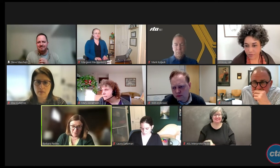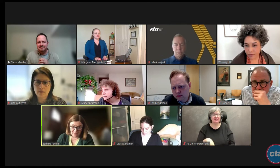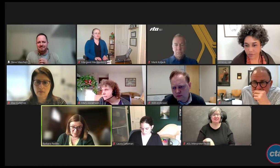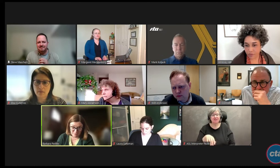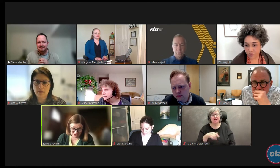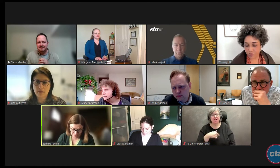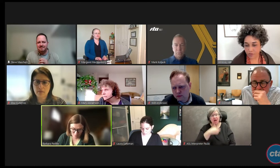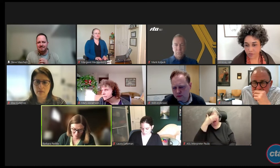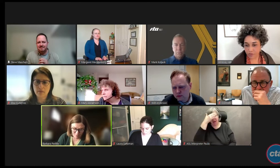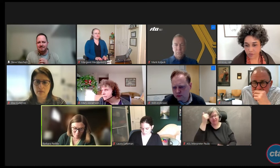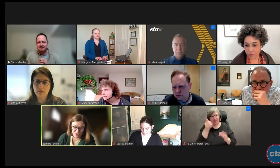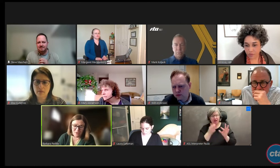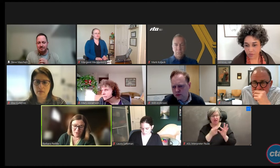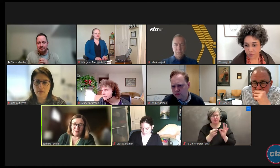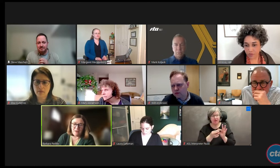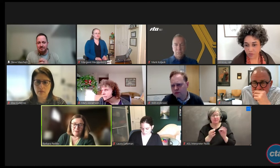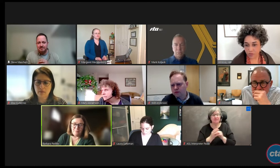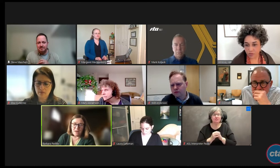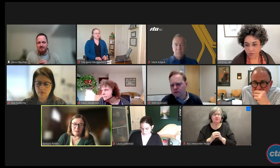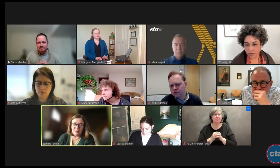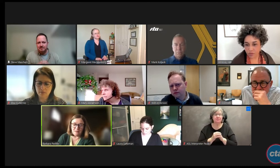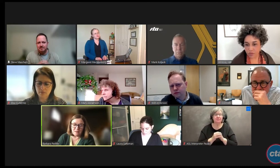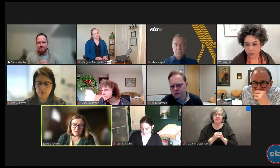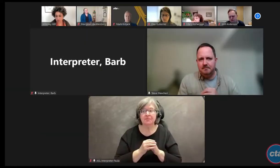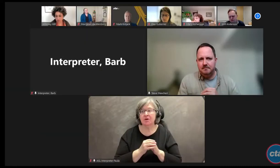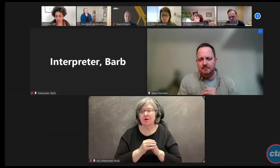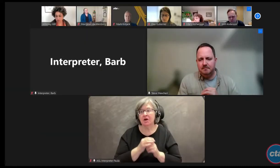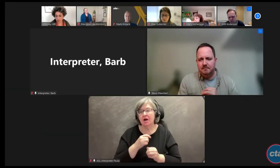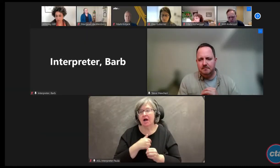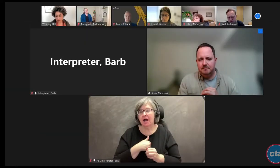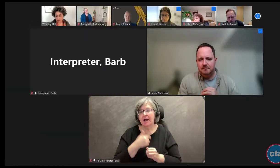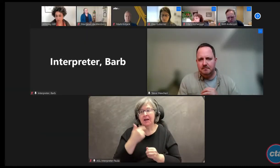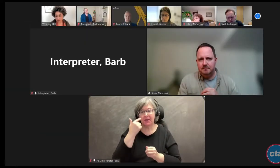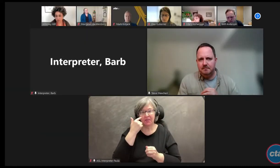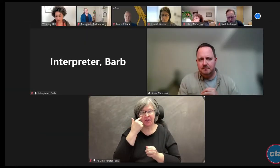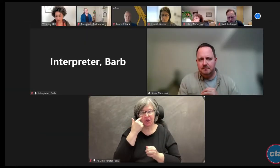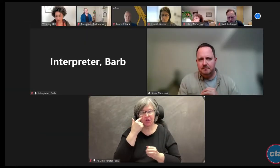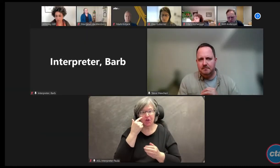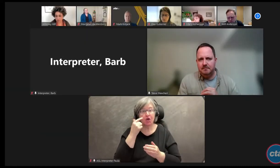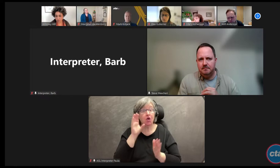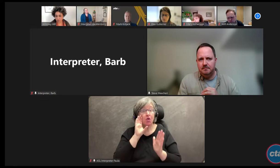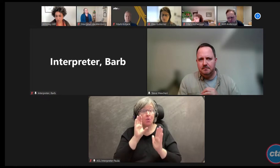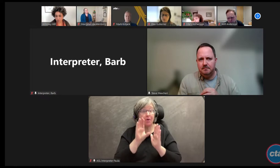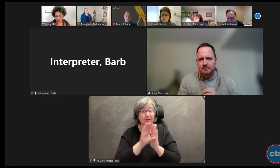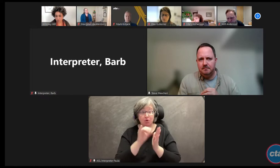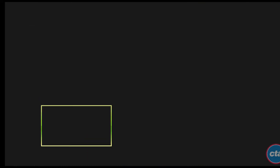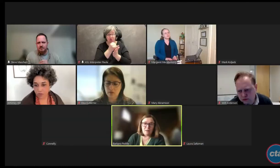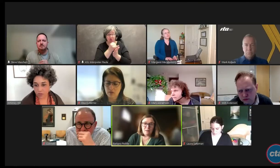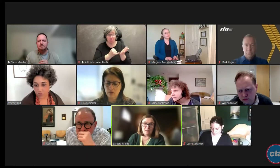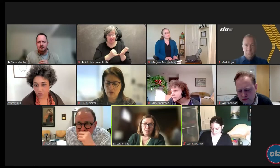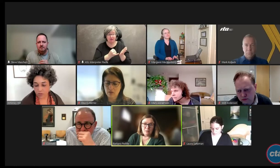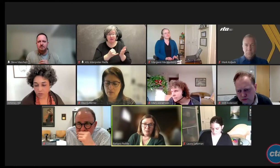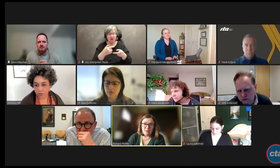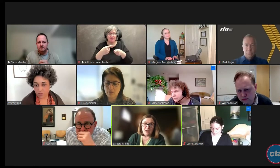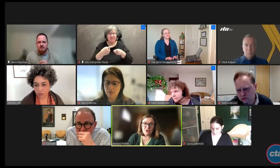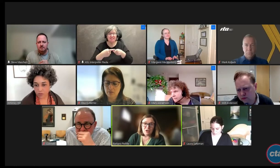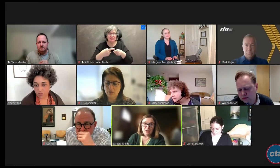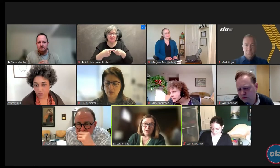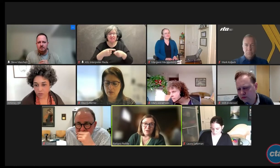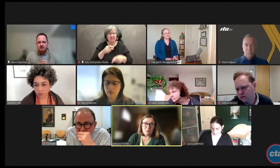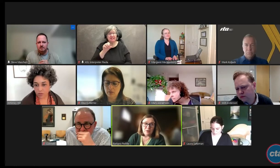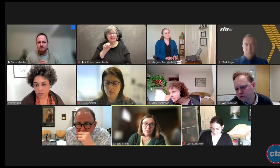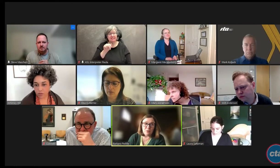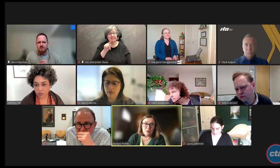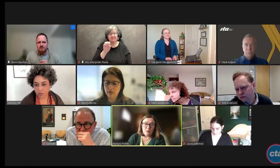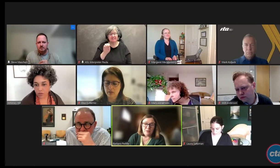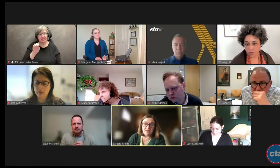I forgot to mention that. I think that the rendering of the State and Lake station